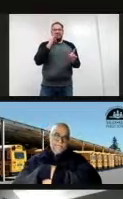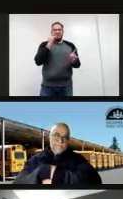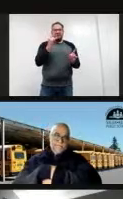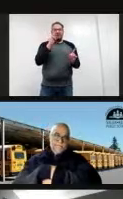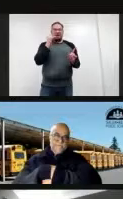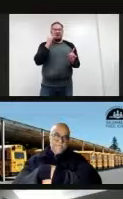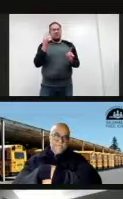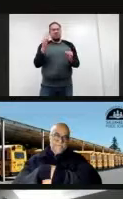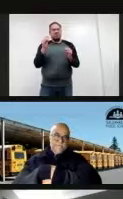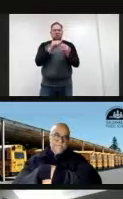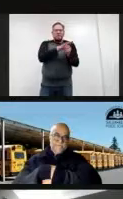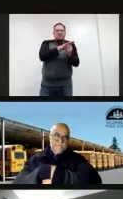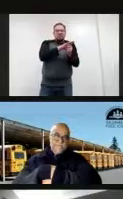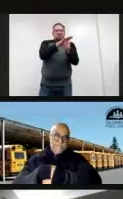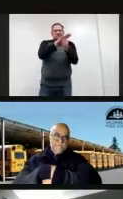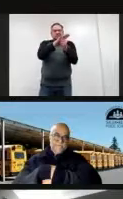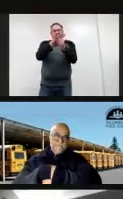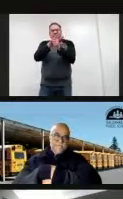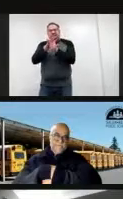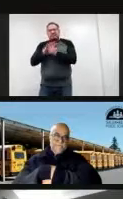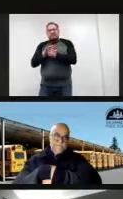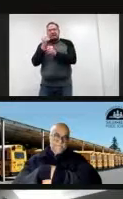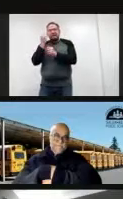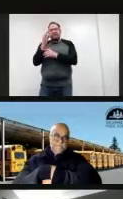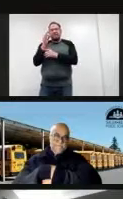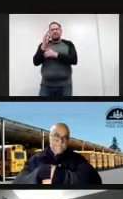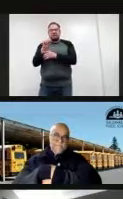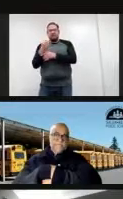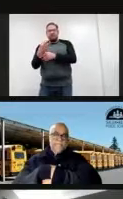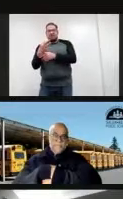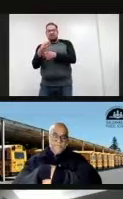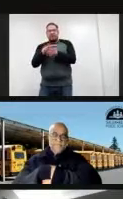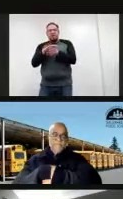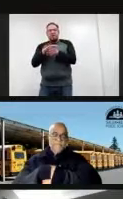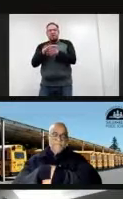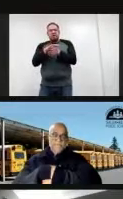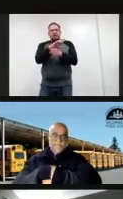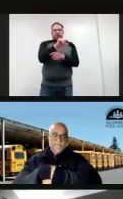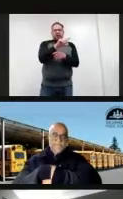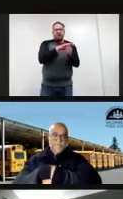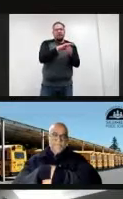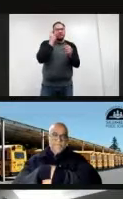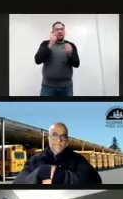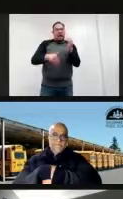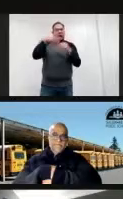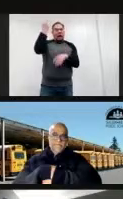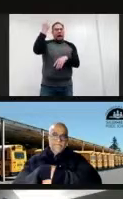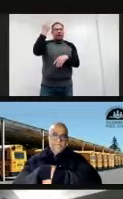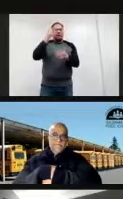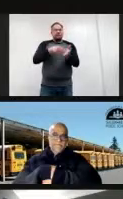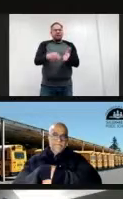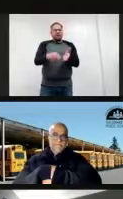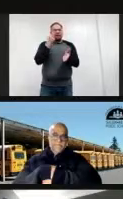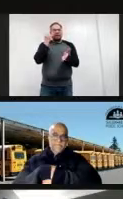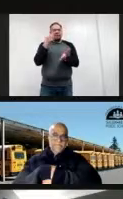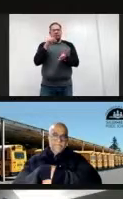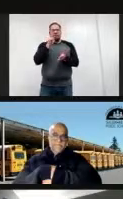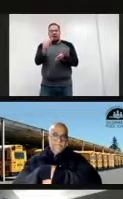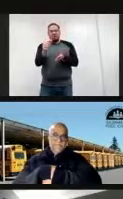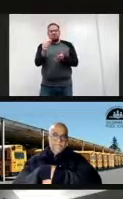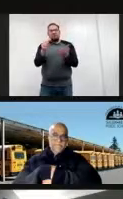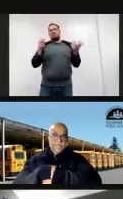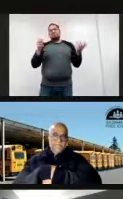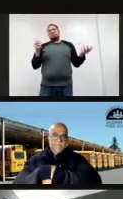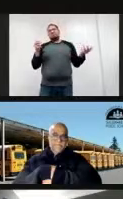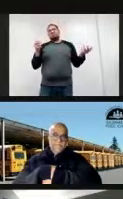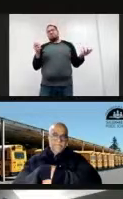more regional. So if you're in the Bay Area, you're in the LA area, you're going to see some really high salaries. If you're not,